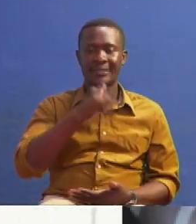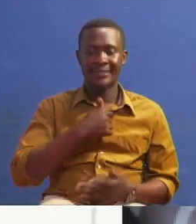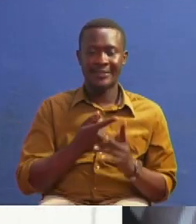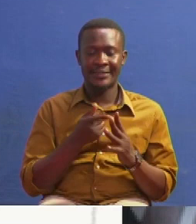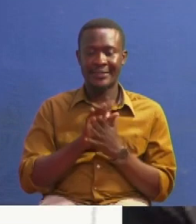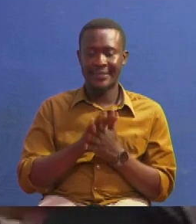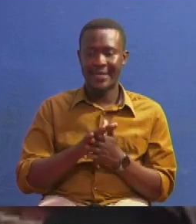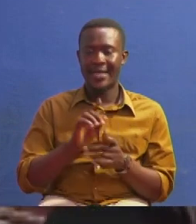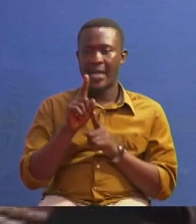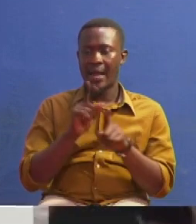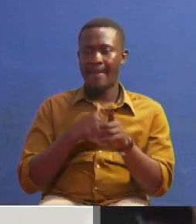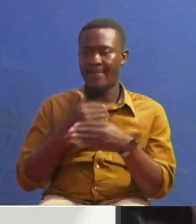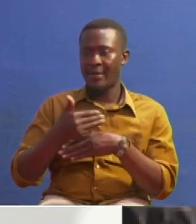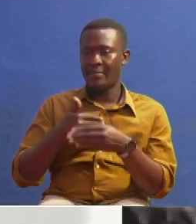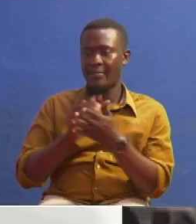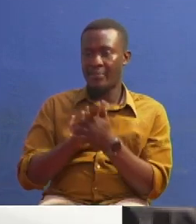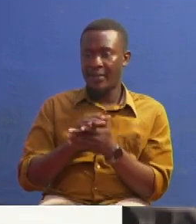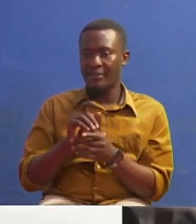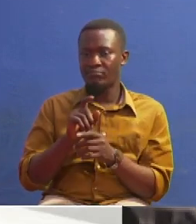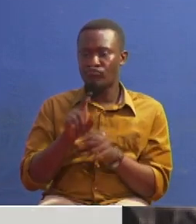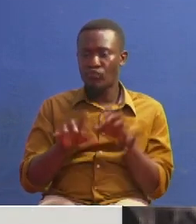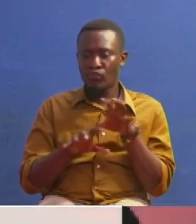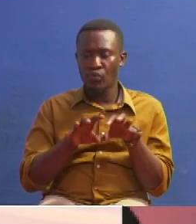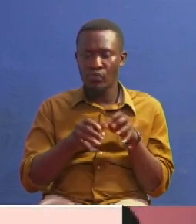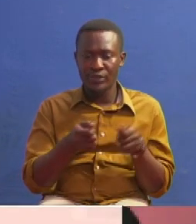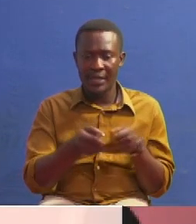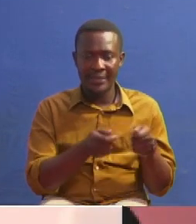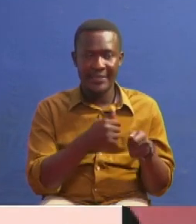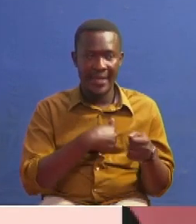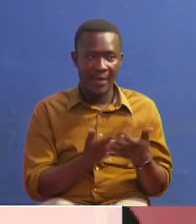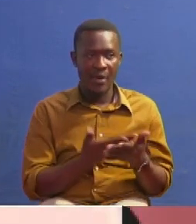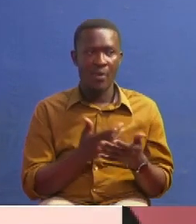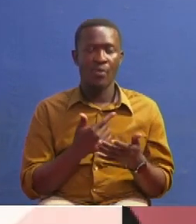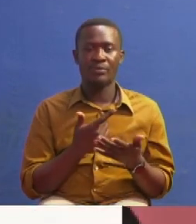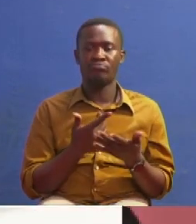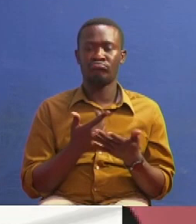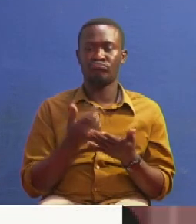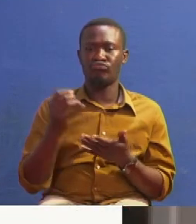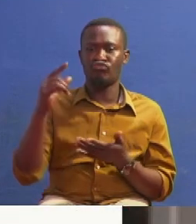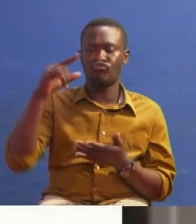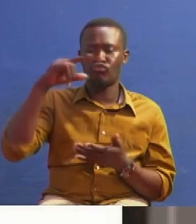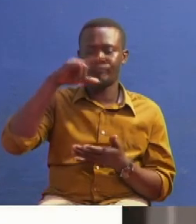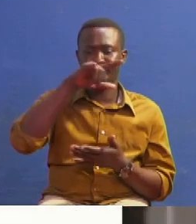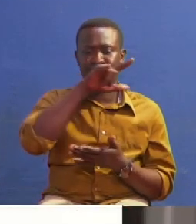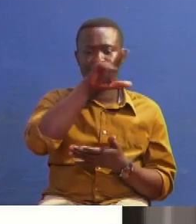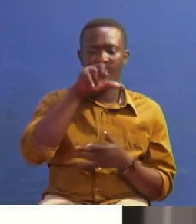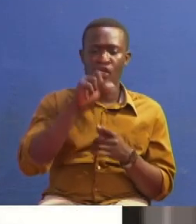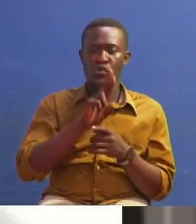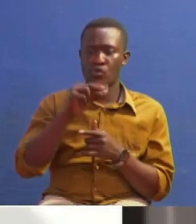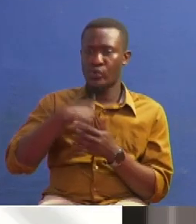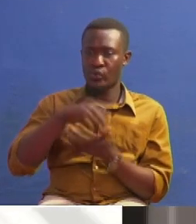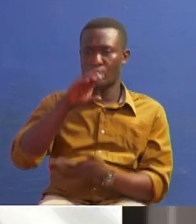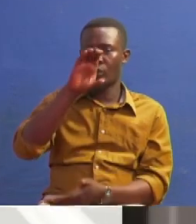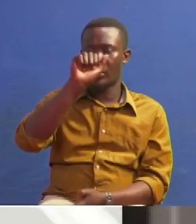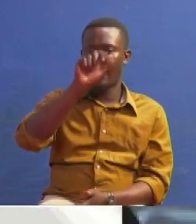of invention by building toy cars and robots although his real passion was drones using carbon fber and